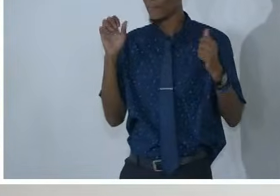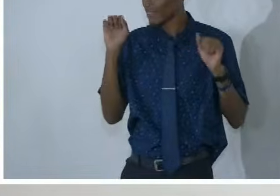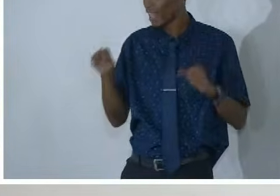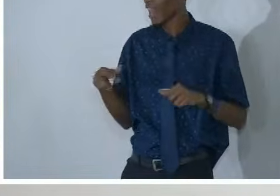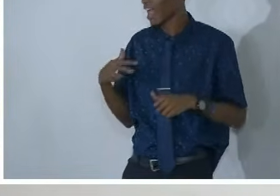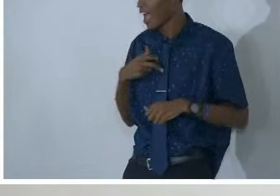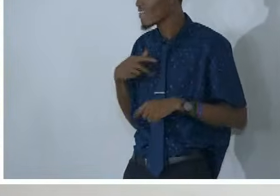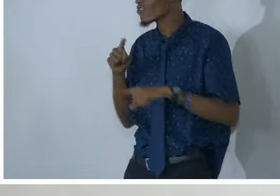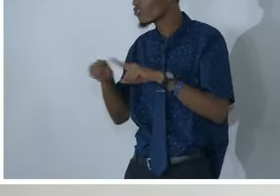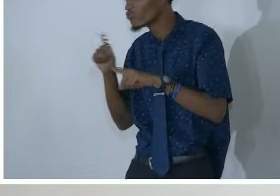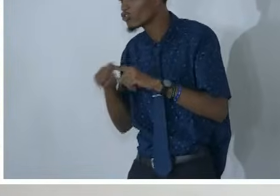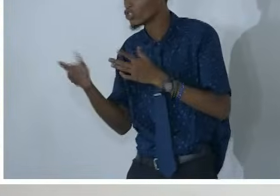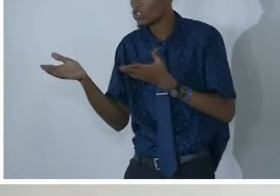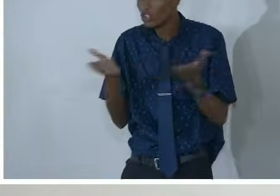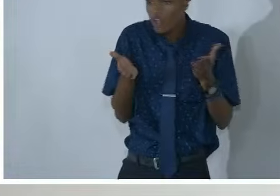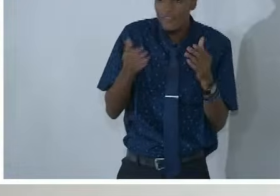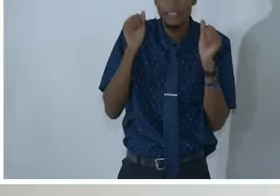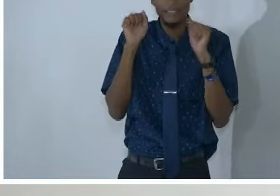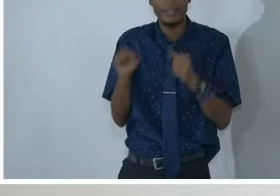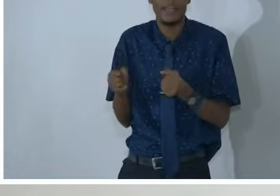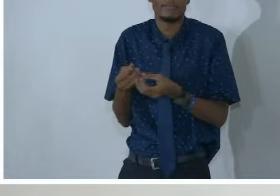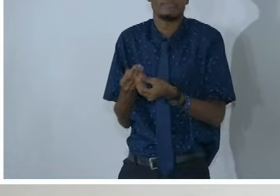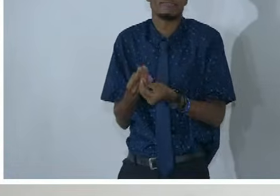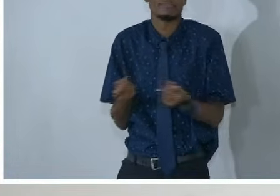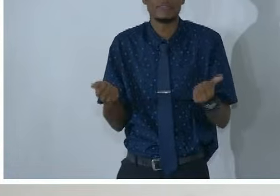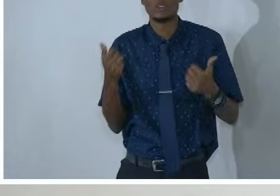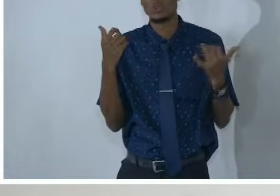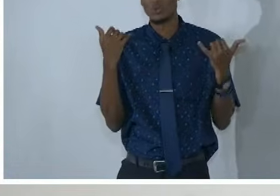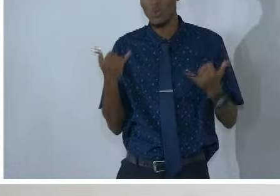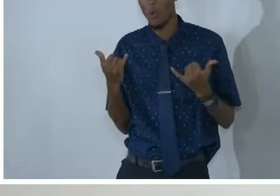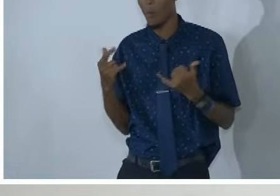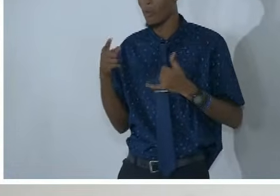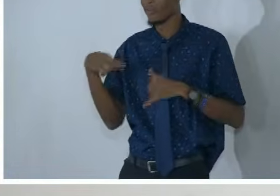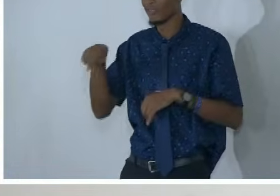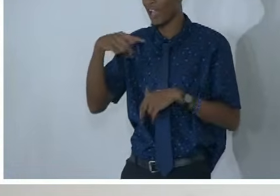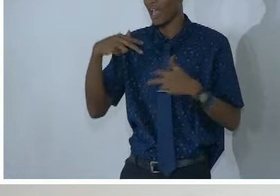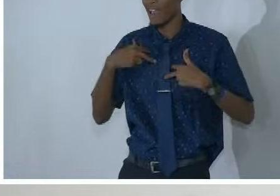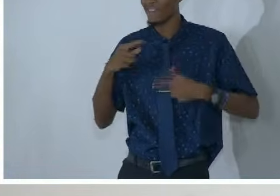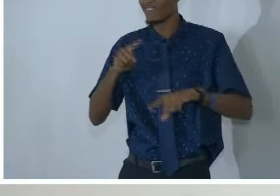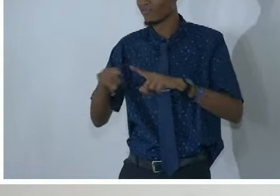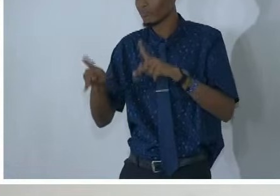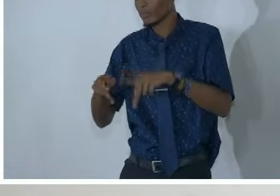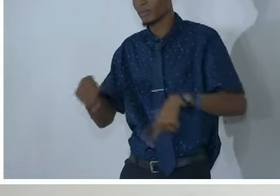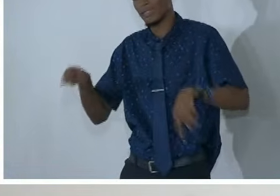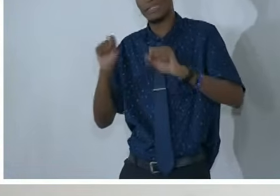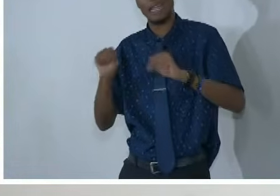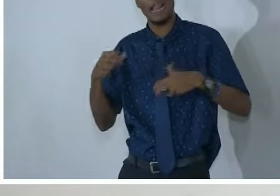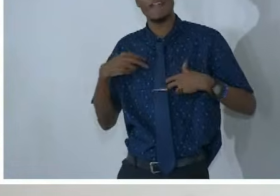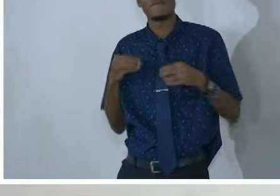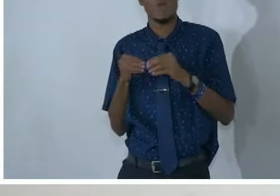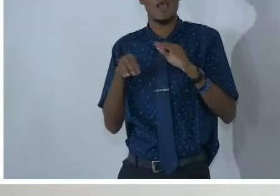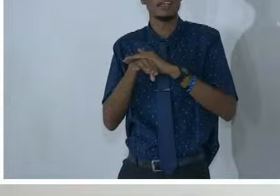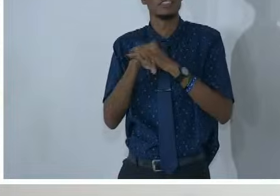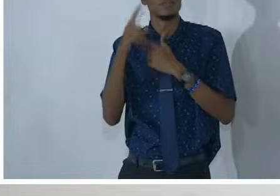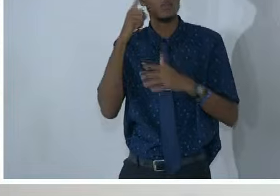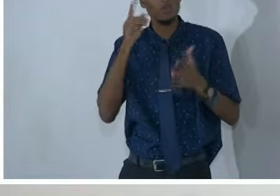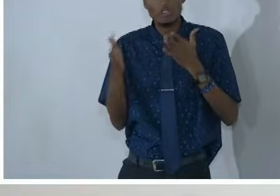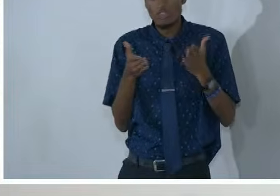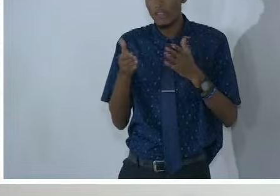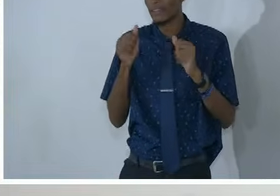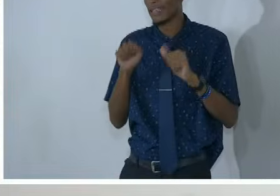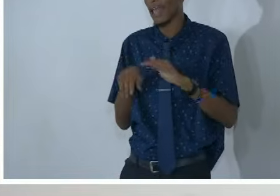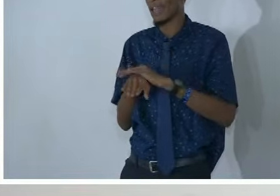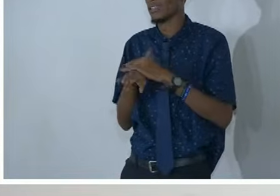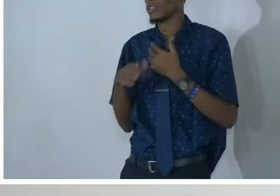mediation, parties have more access to services which can assist them. Now, the member